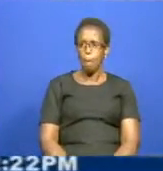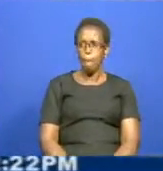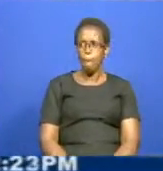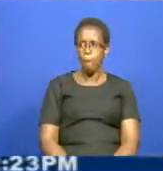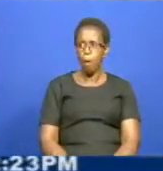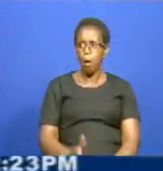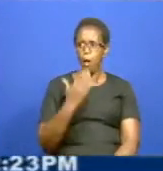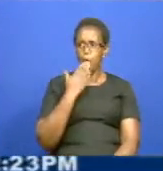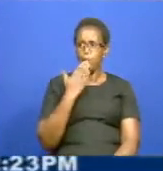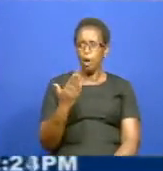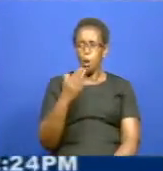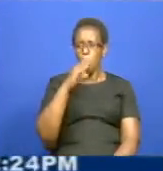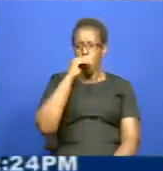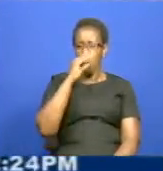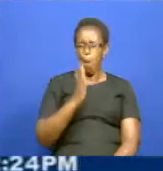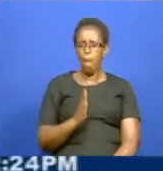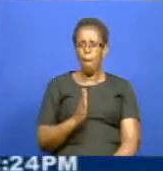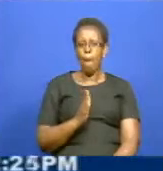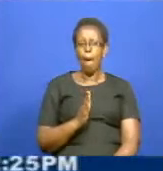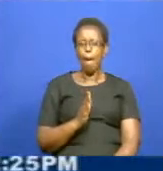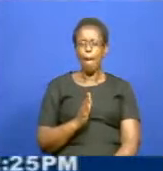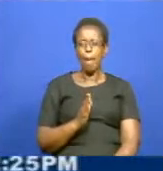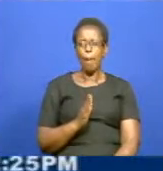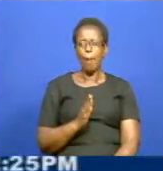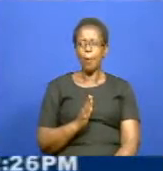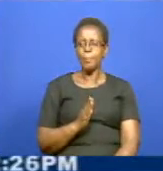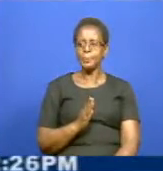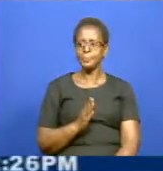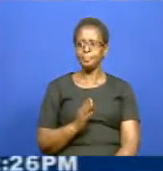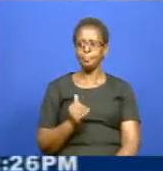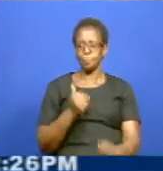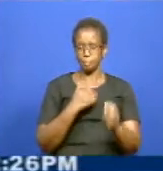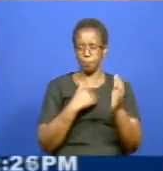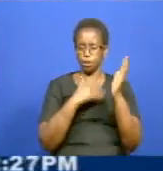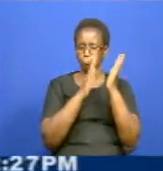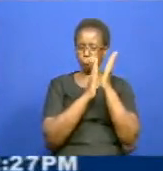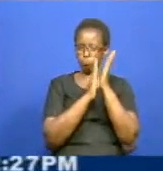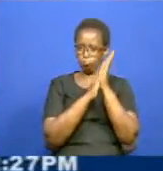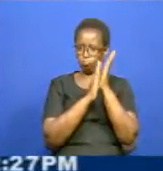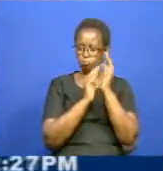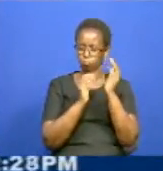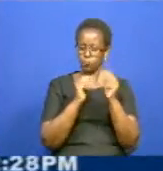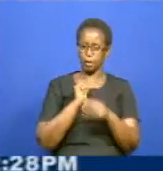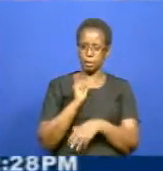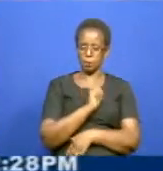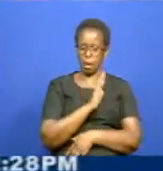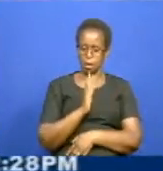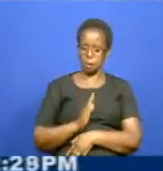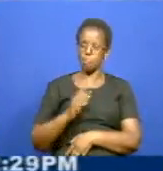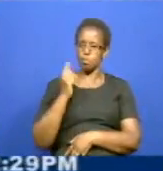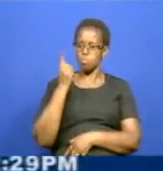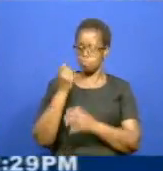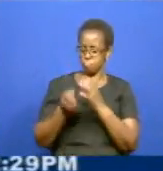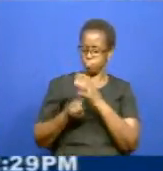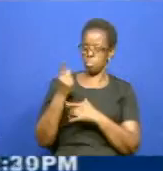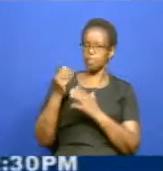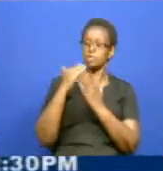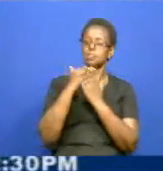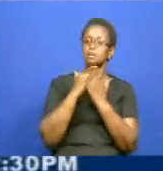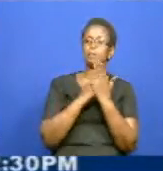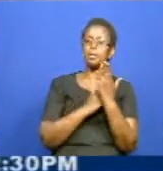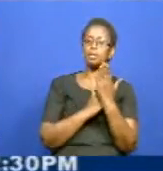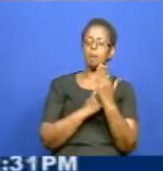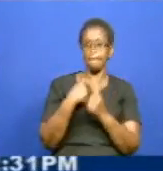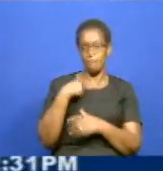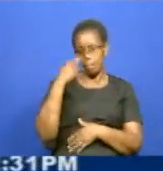Thank you, Mr. Speaker. Mr. Speaker, I want to congratulate Senator Musuruve for coming up with this statement. I think as a country it is time